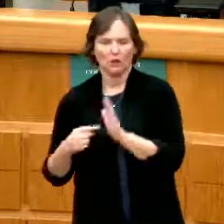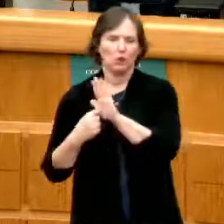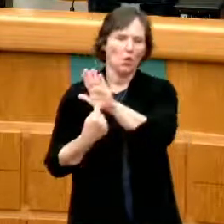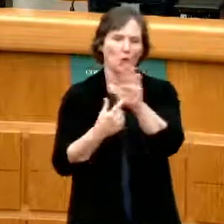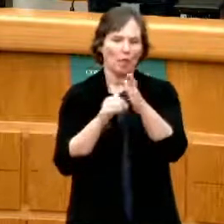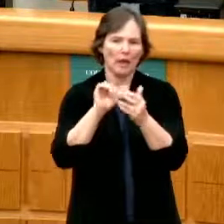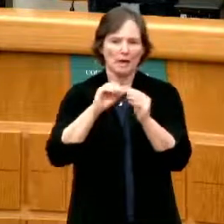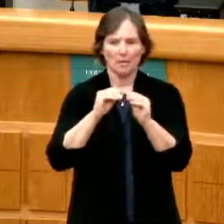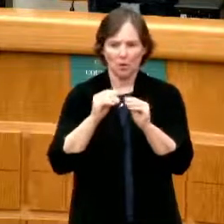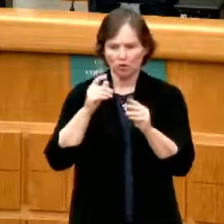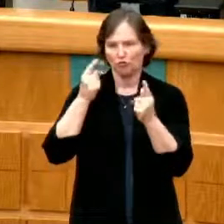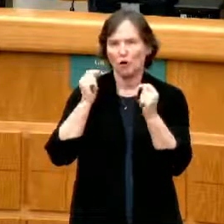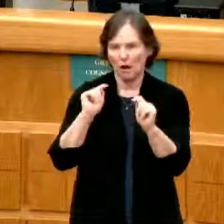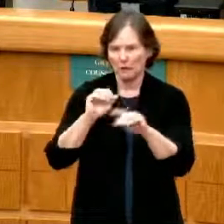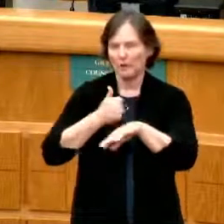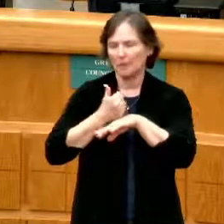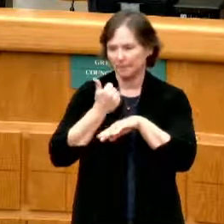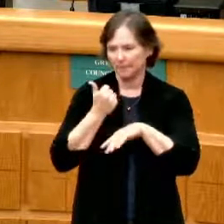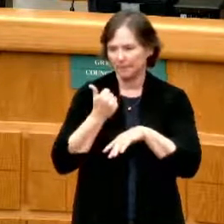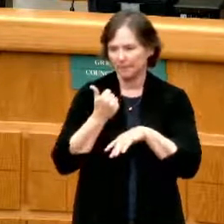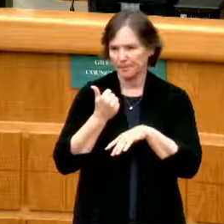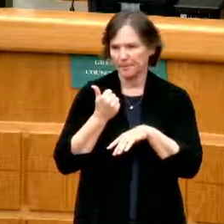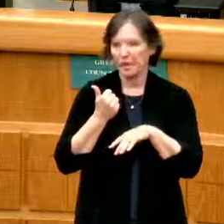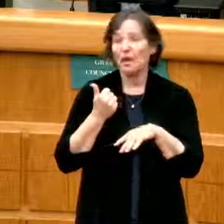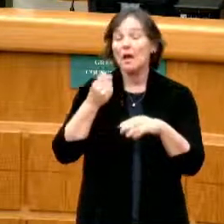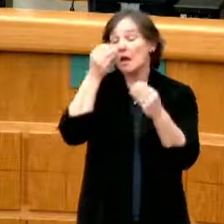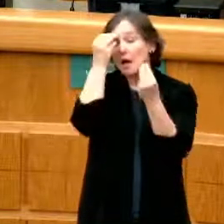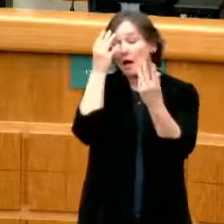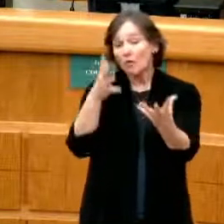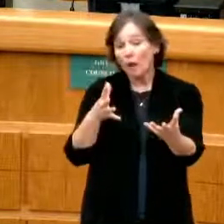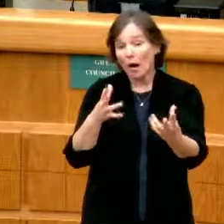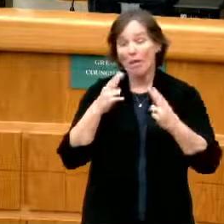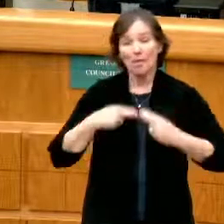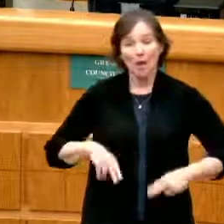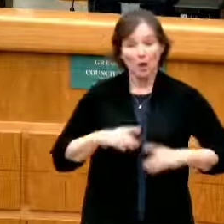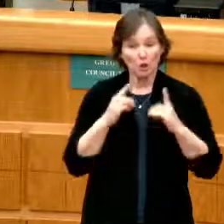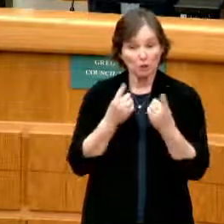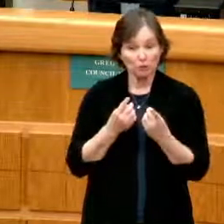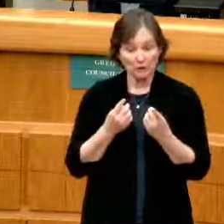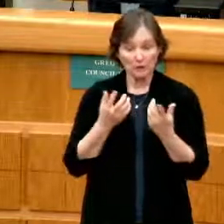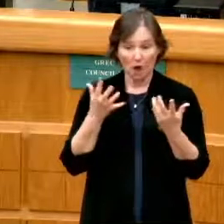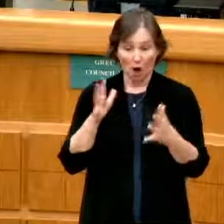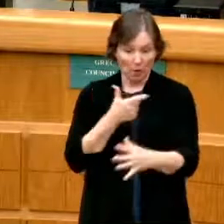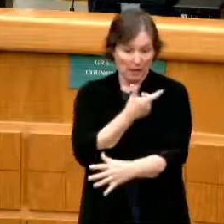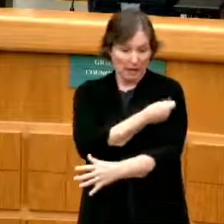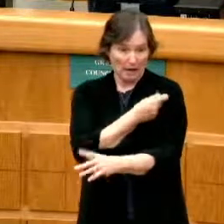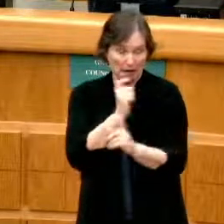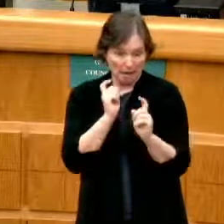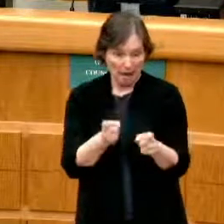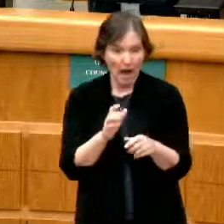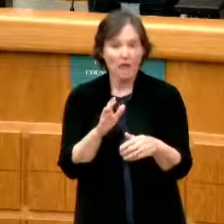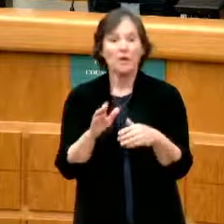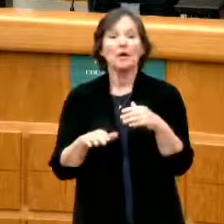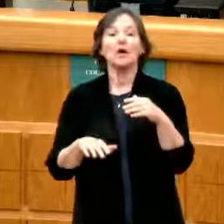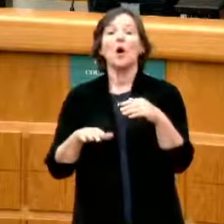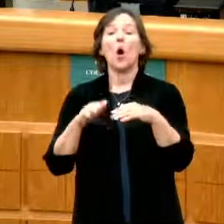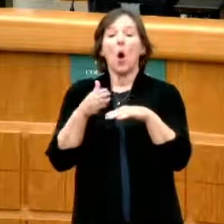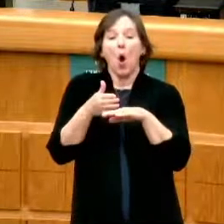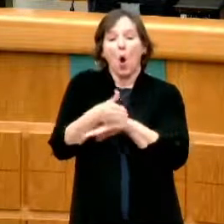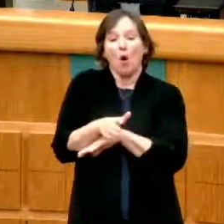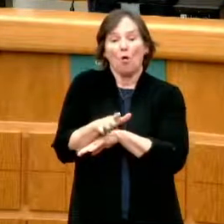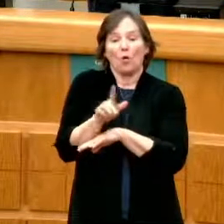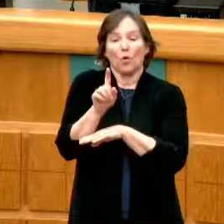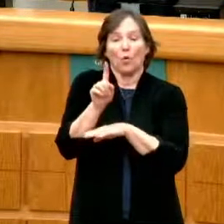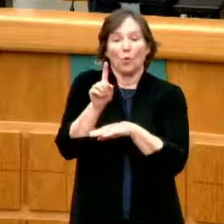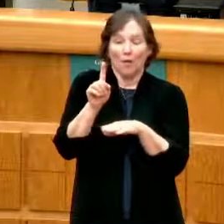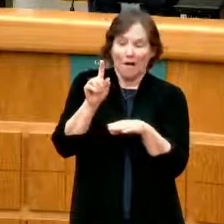administered over 19,000 vaccines. In total, at least 42,000 vaccines